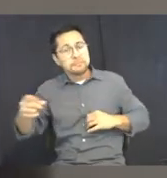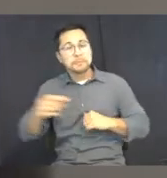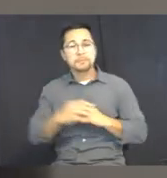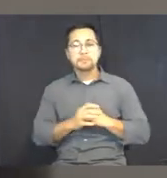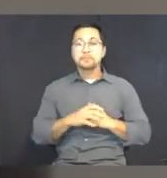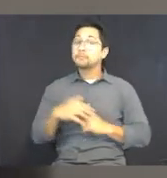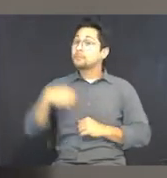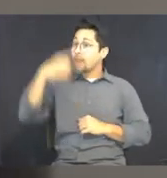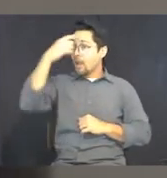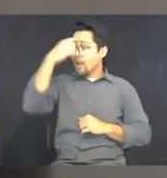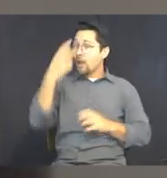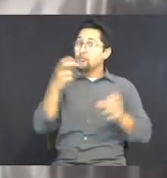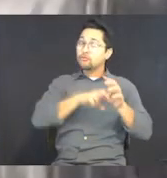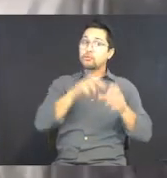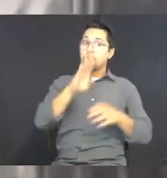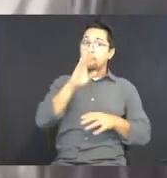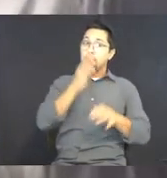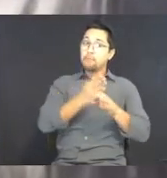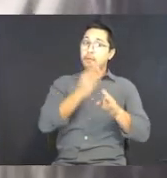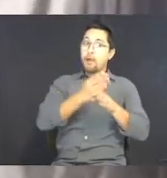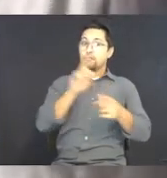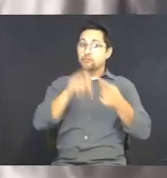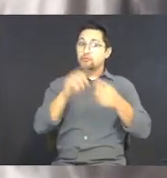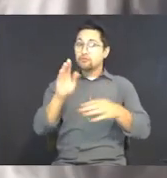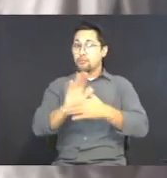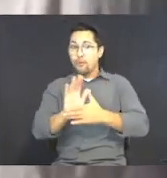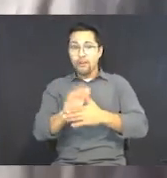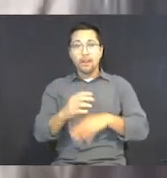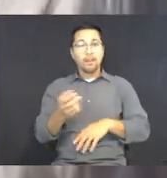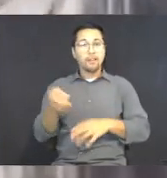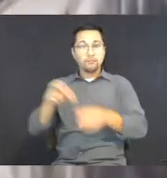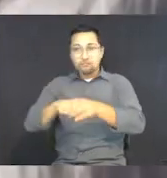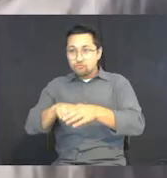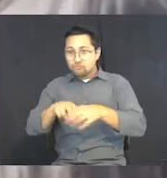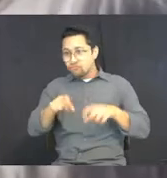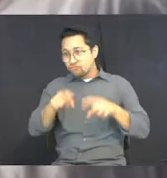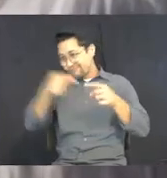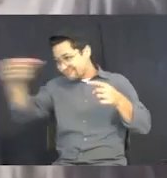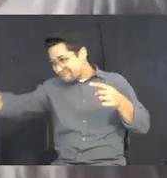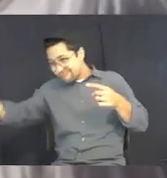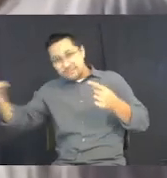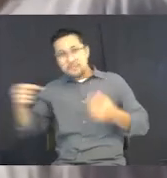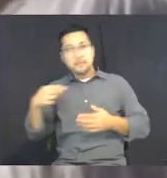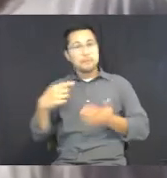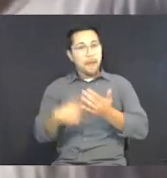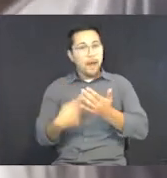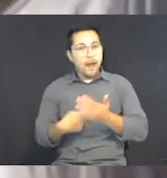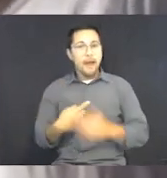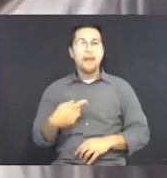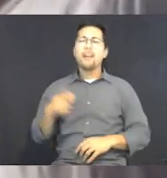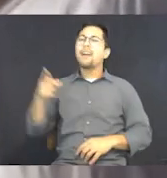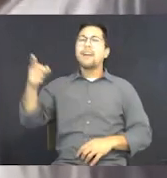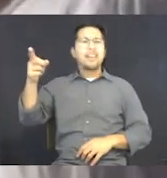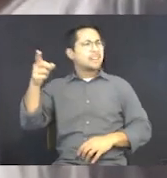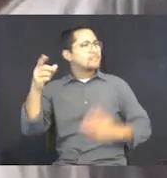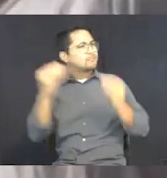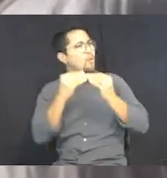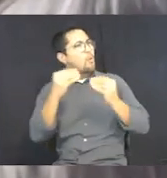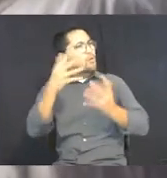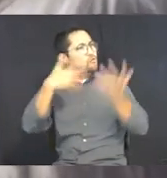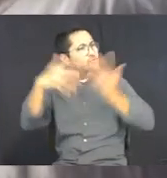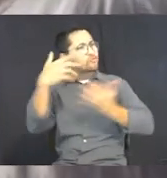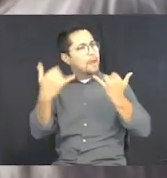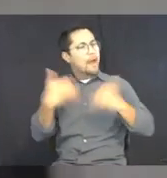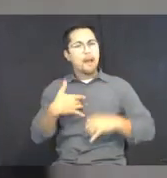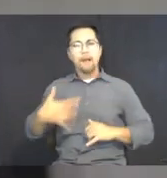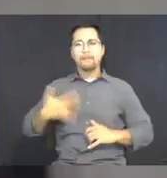will tell you that I live on my own. Like, the confidence has grown leaps and bounds. What would Steve tell his friends who are considering moving out